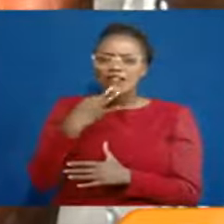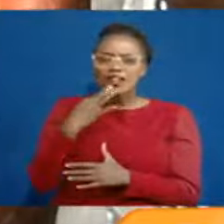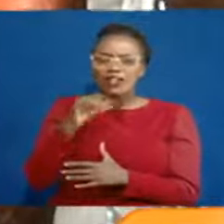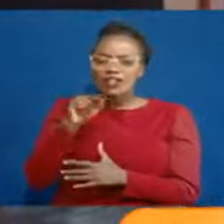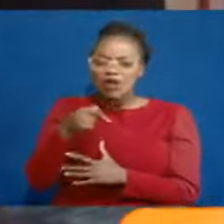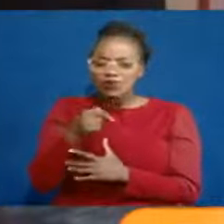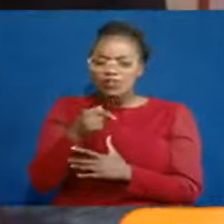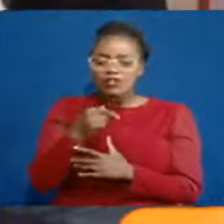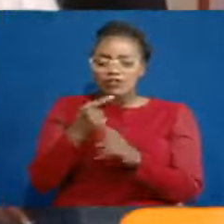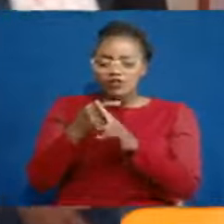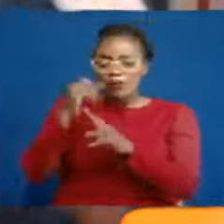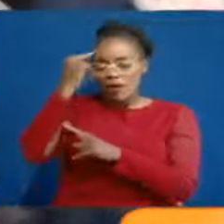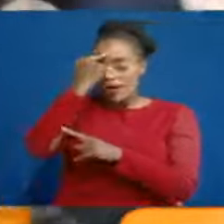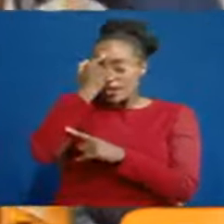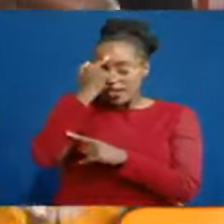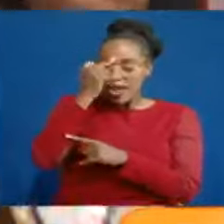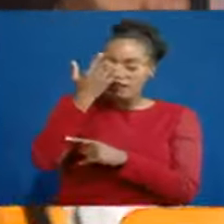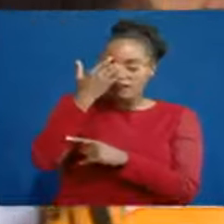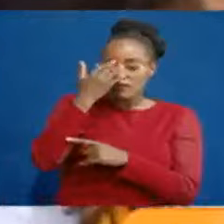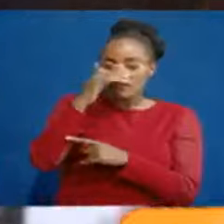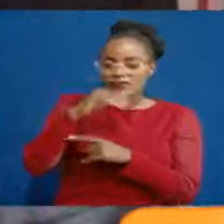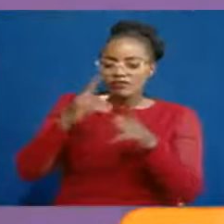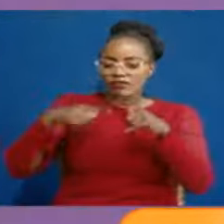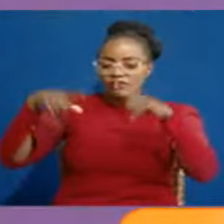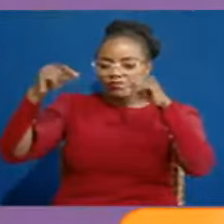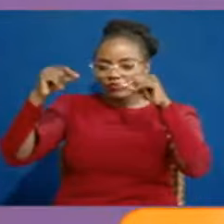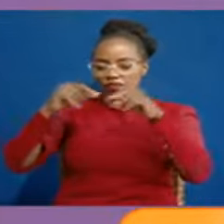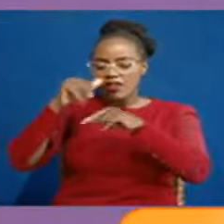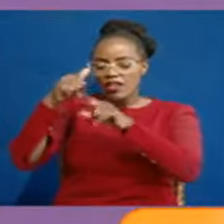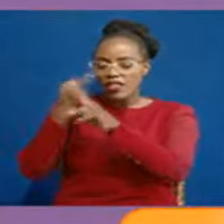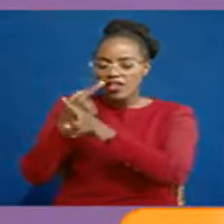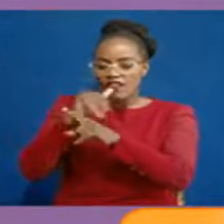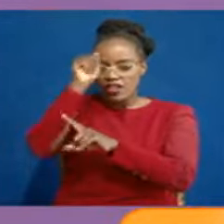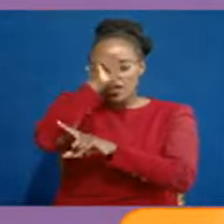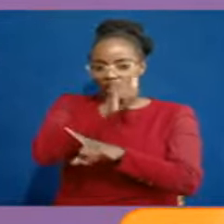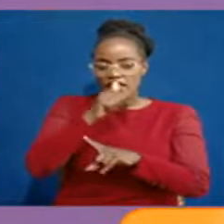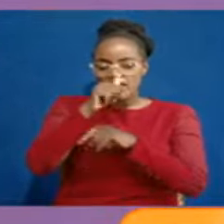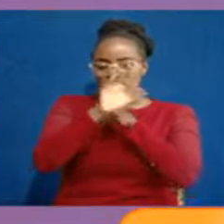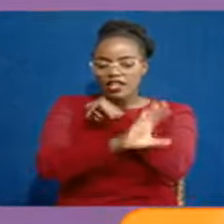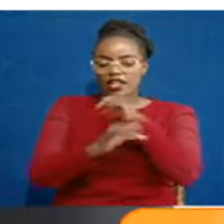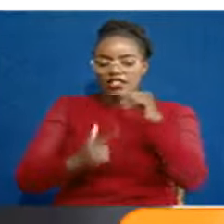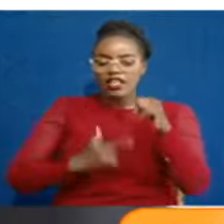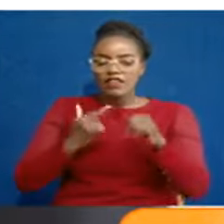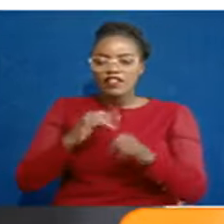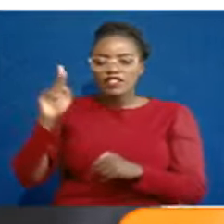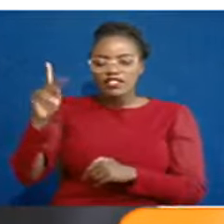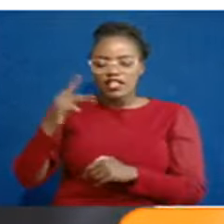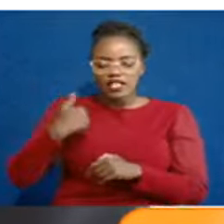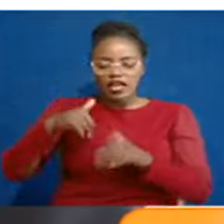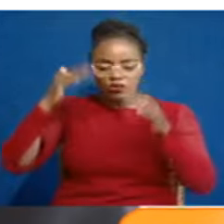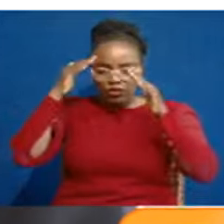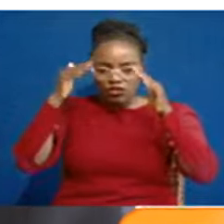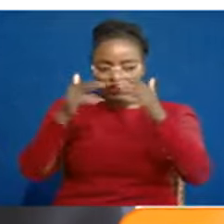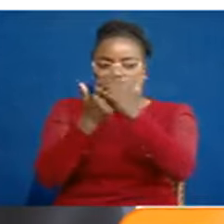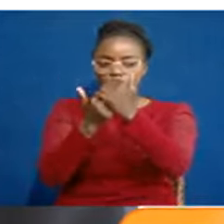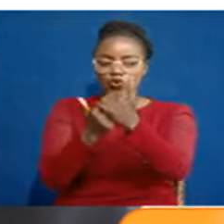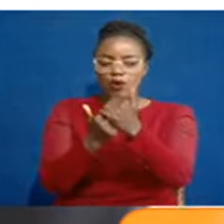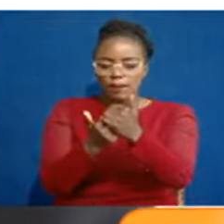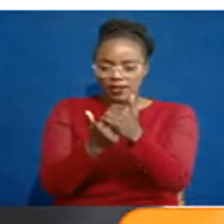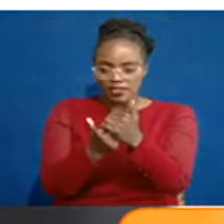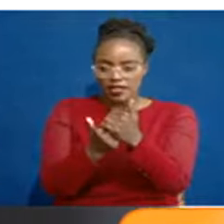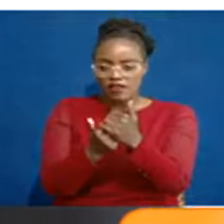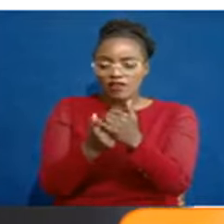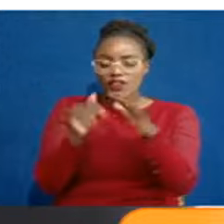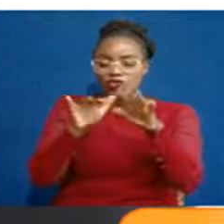from India, China, Japan, and other Asian countries visited Kenya. We are committed to partnering